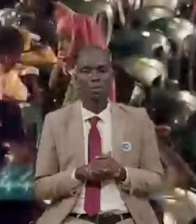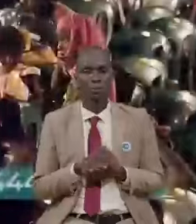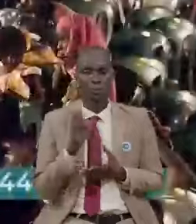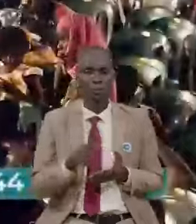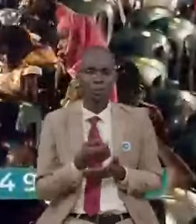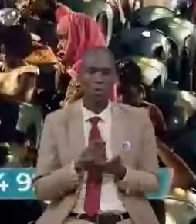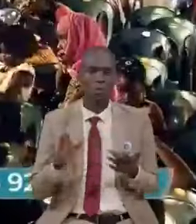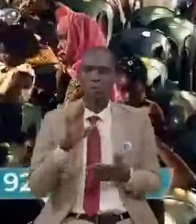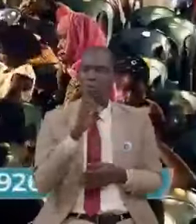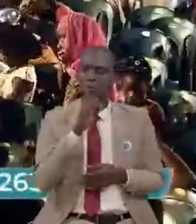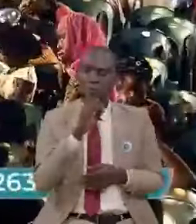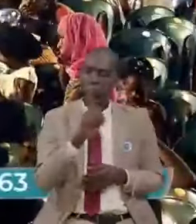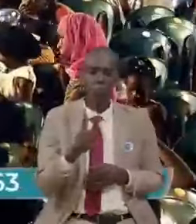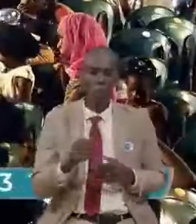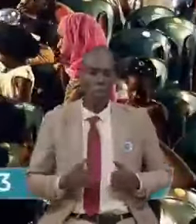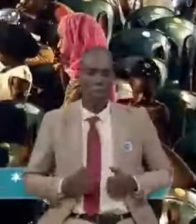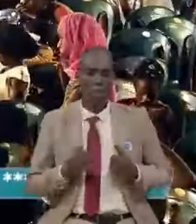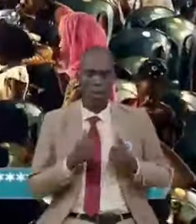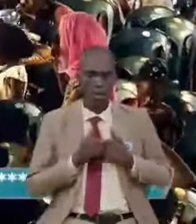and complete phone number.